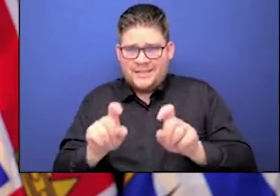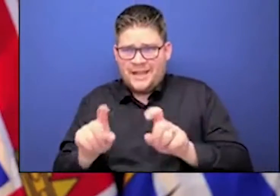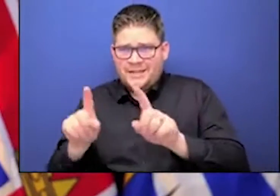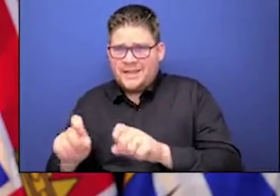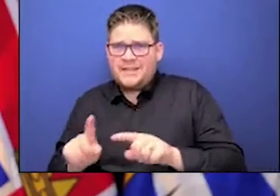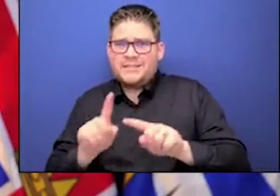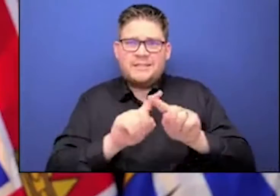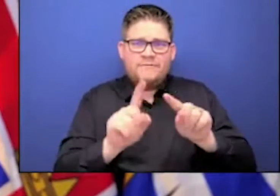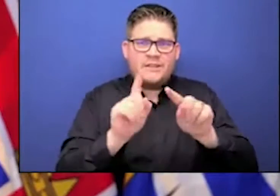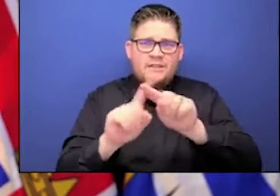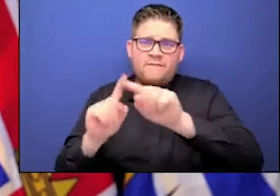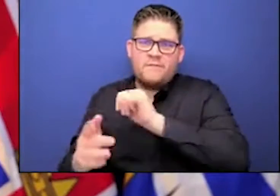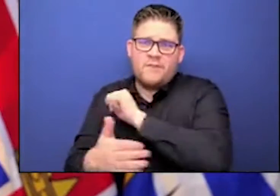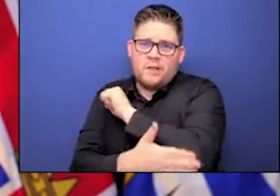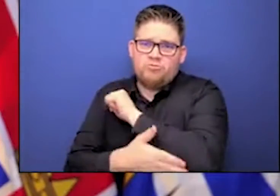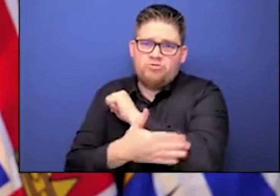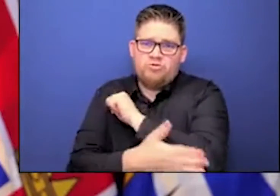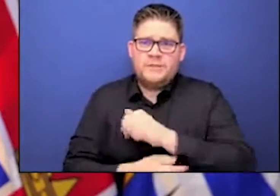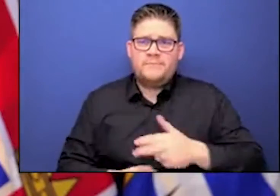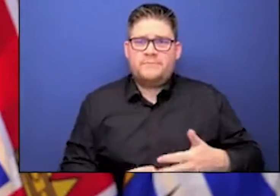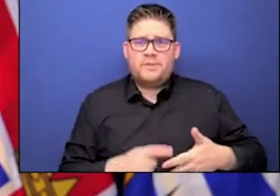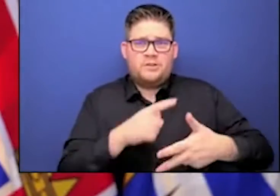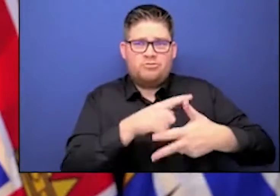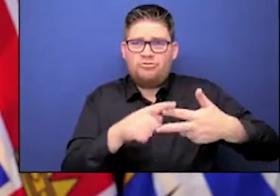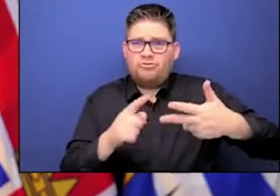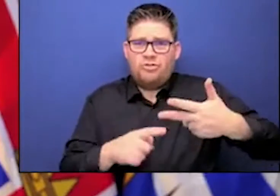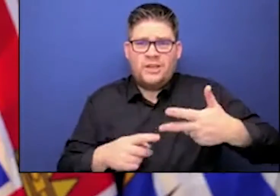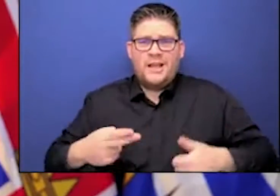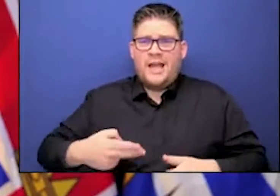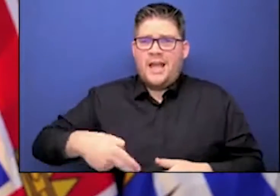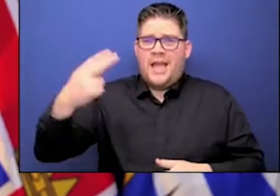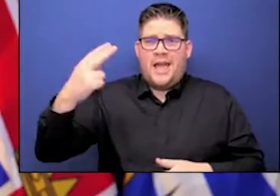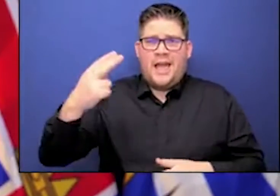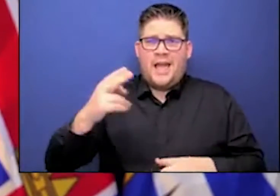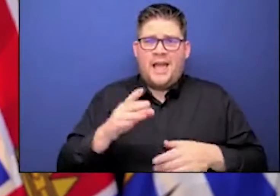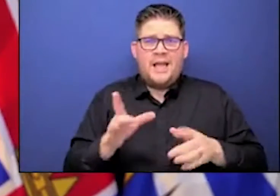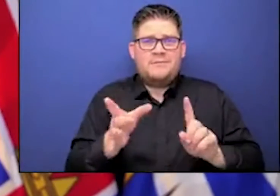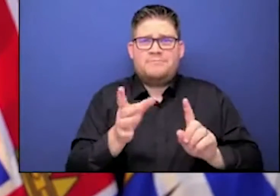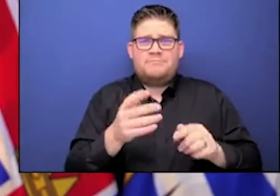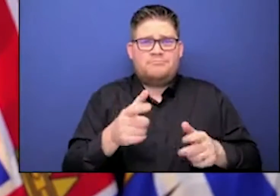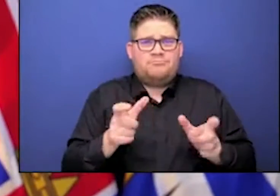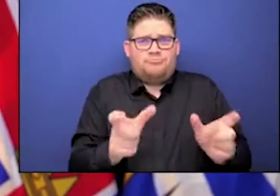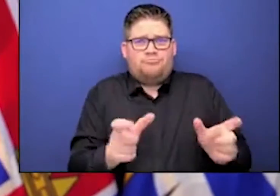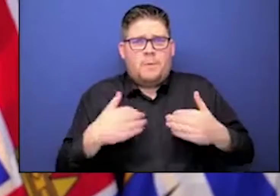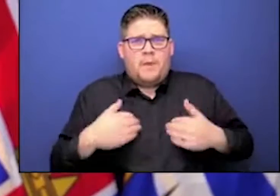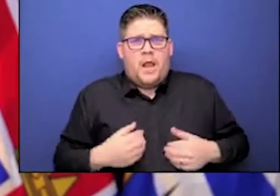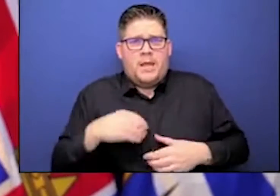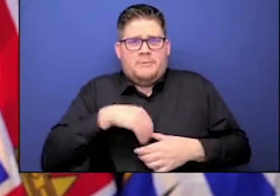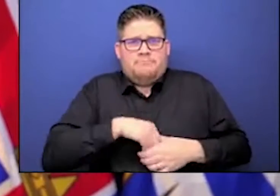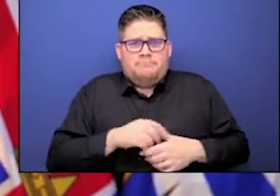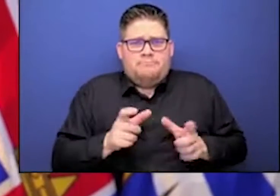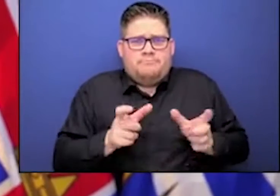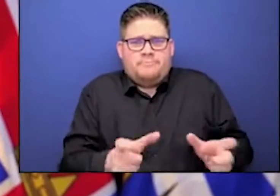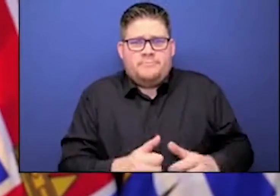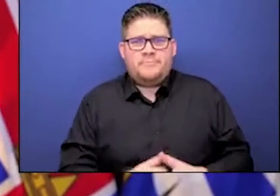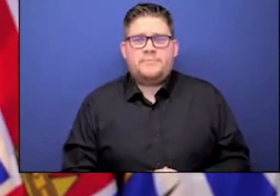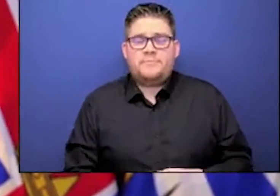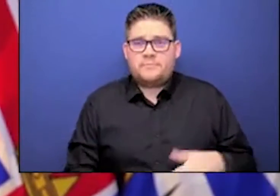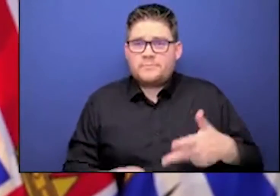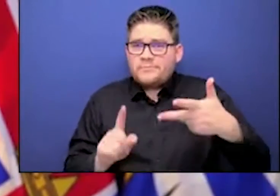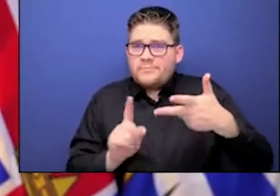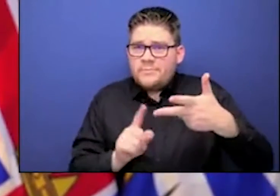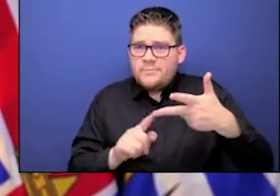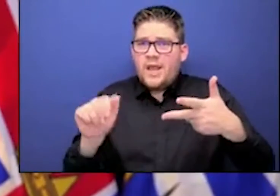high results was reassuring. The AstraZeneca one was done in a different time frame where there were more variant